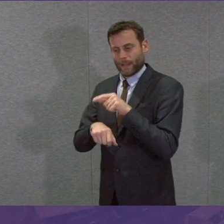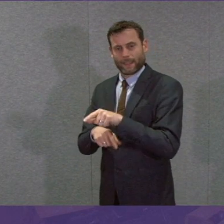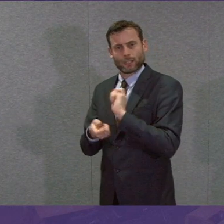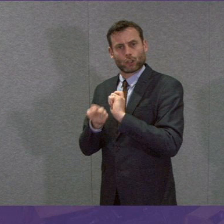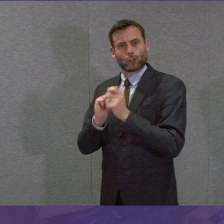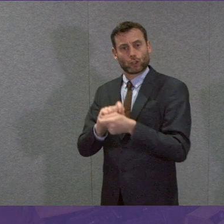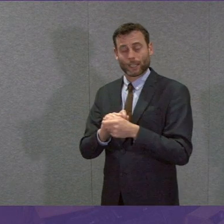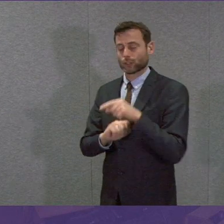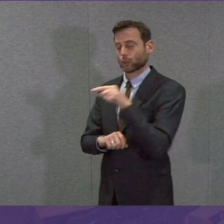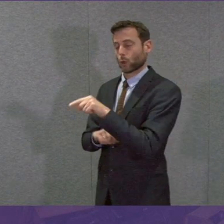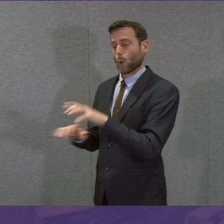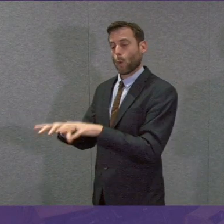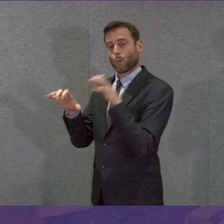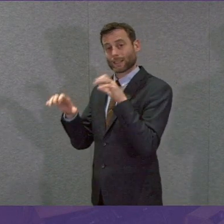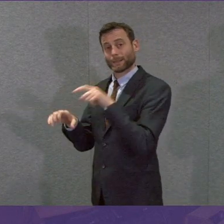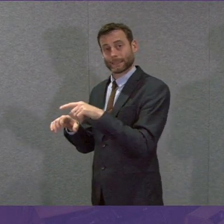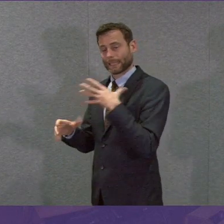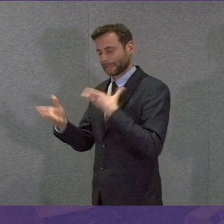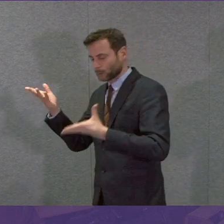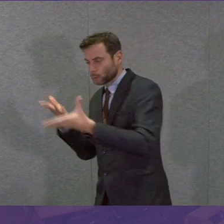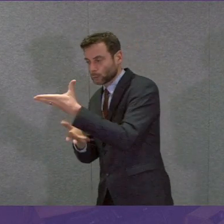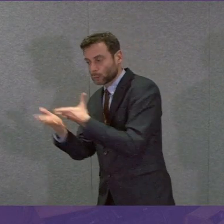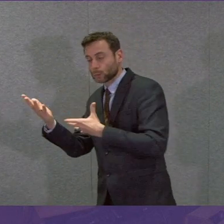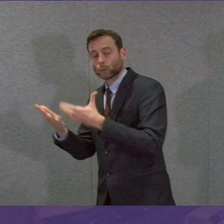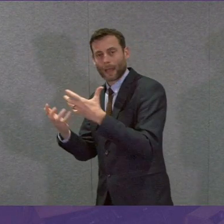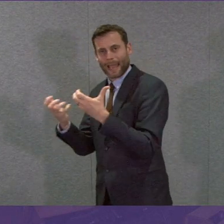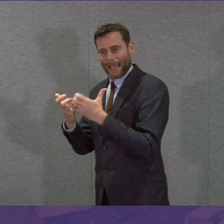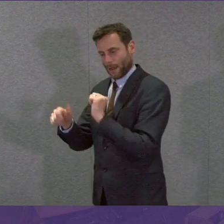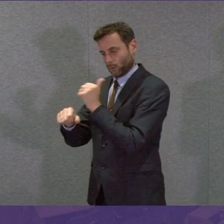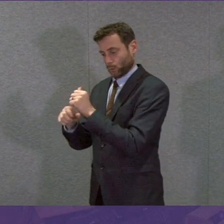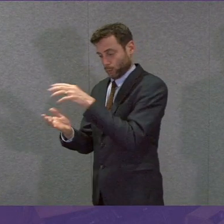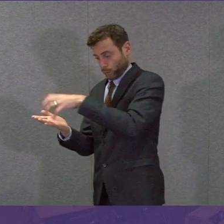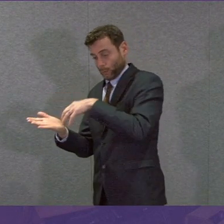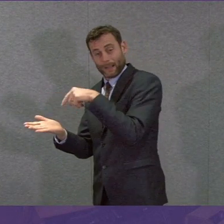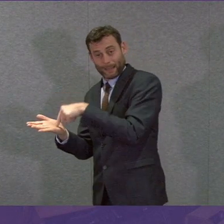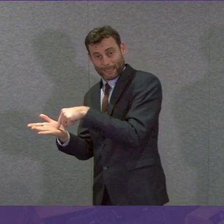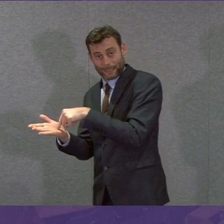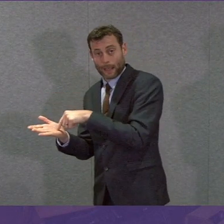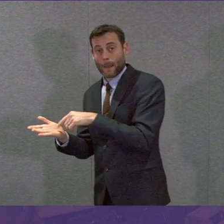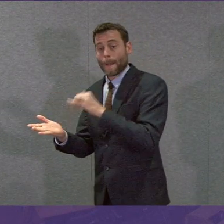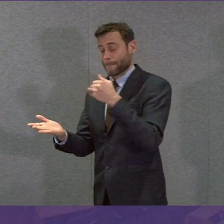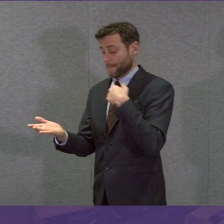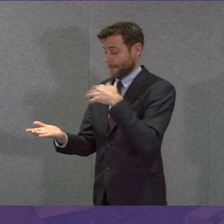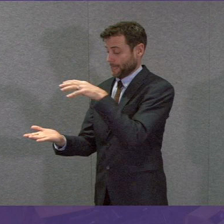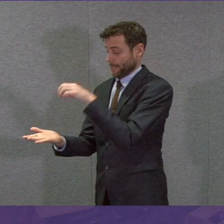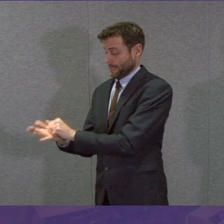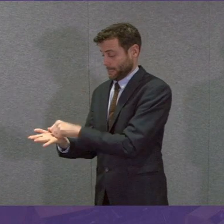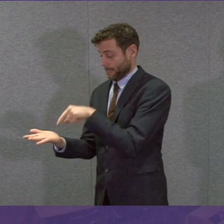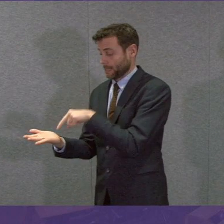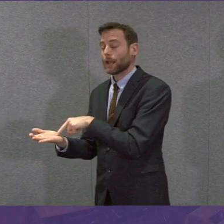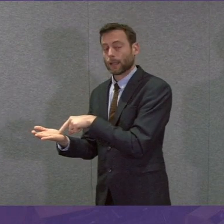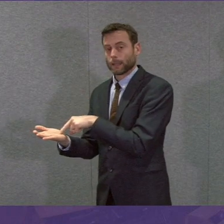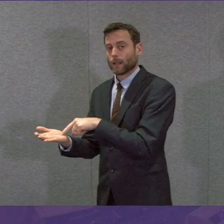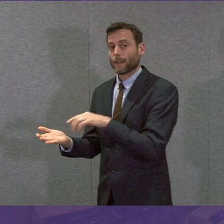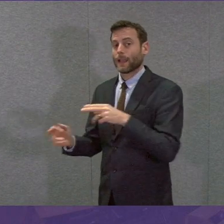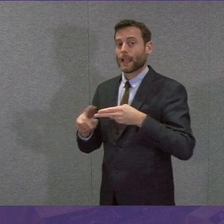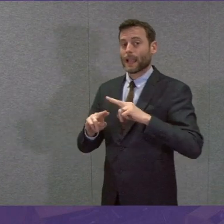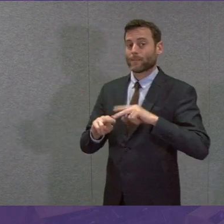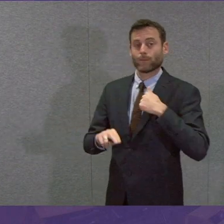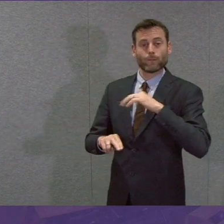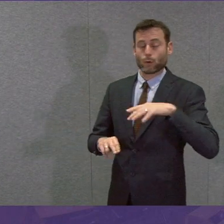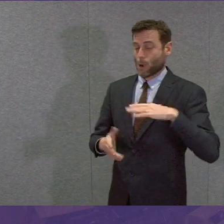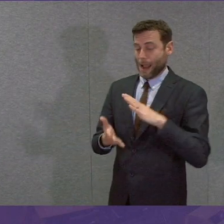do, this is a power that we have, we can then look at refining the process. We are aware of that, but it is important that we move it forward quickly.